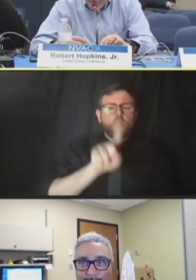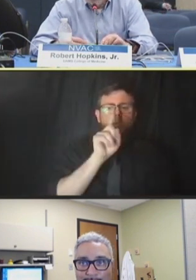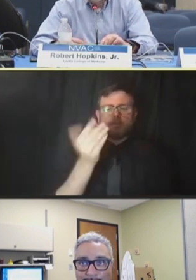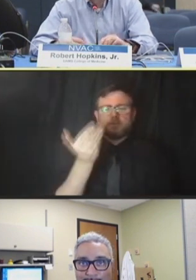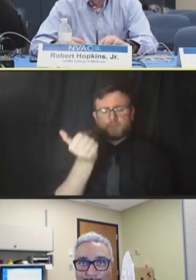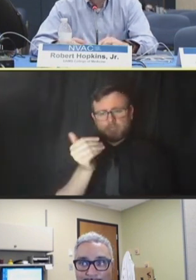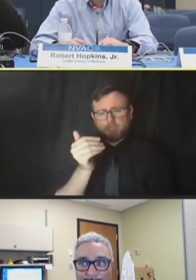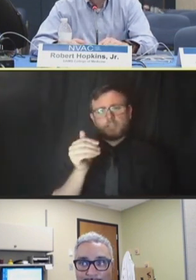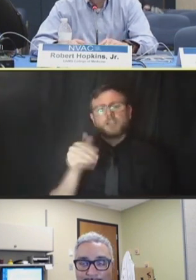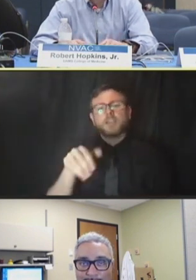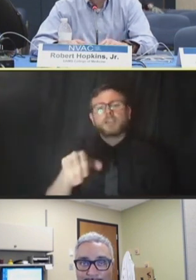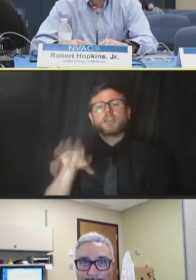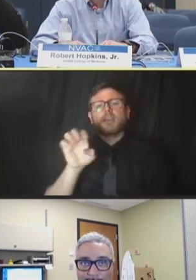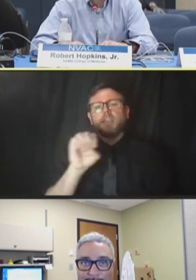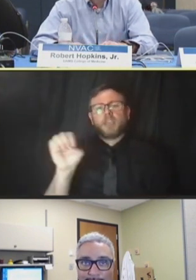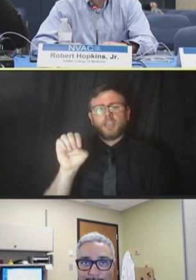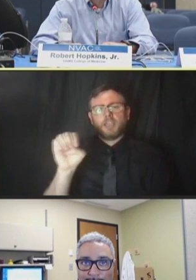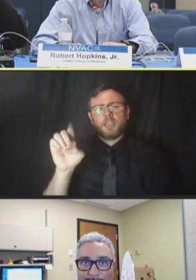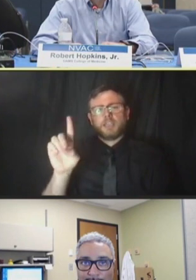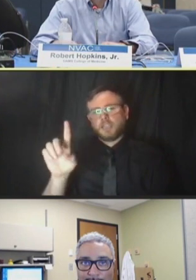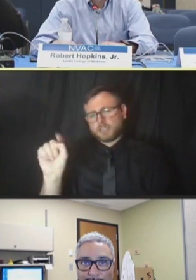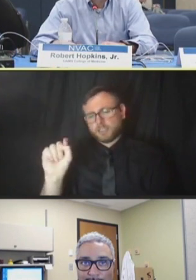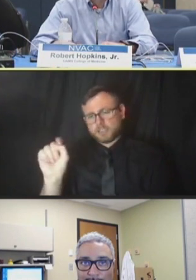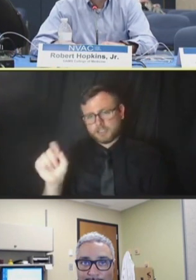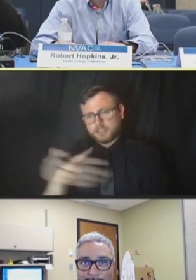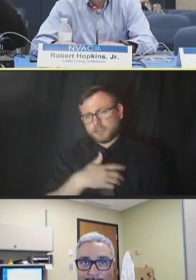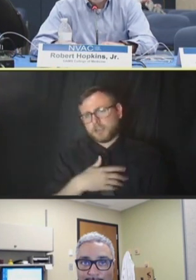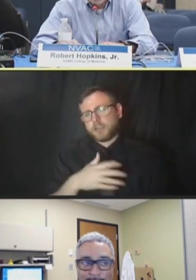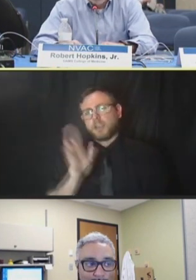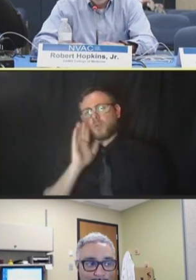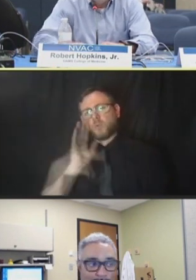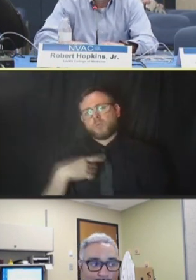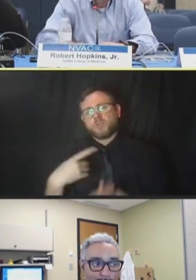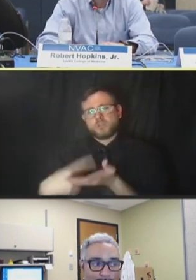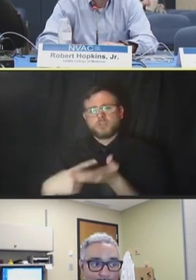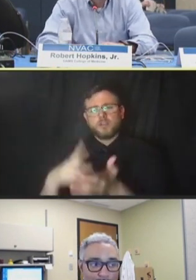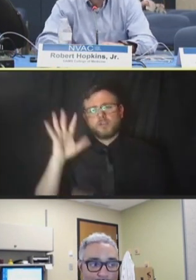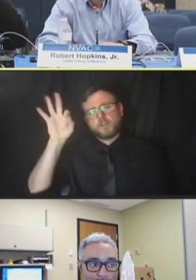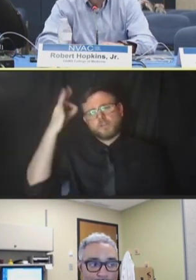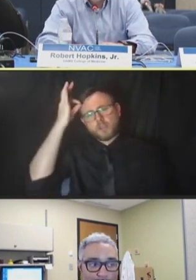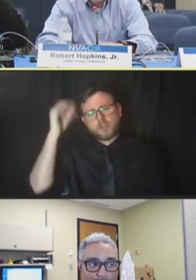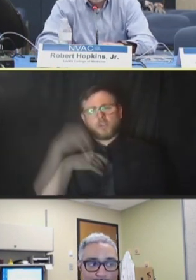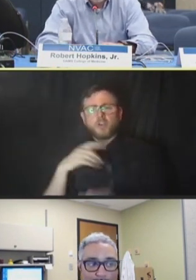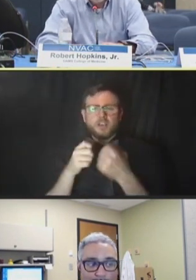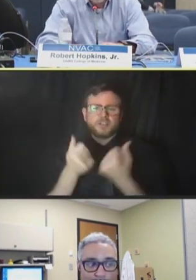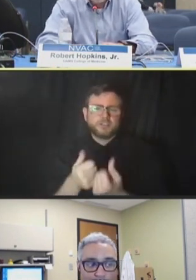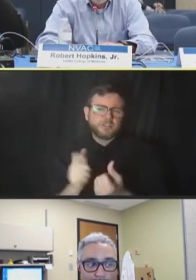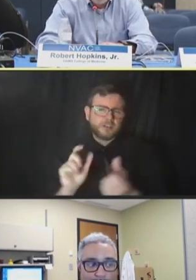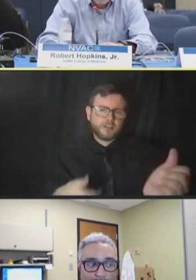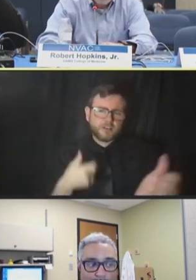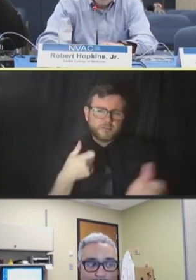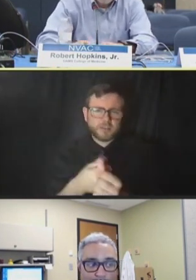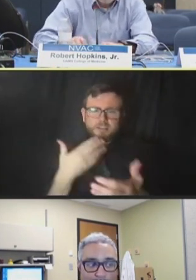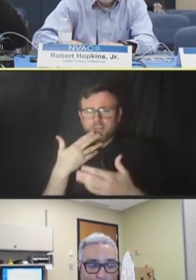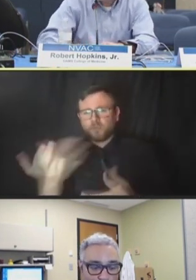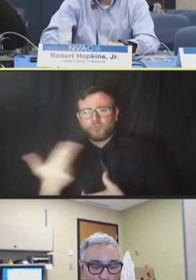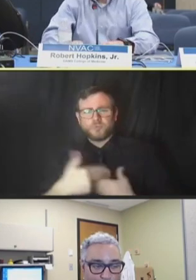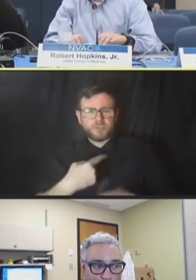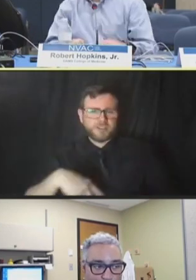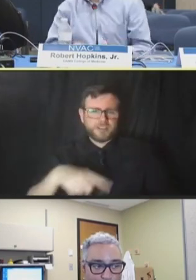our federal agency updates. Thank you for joining us for our NVAC committee meeting, June 15, 16, 2022.